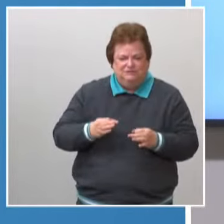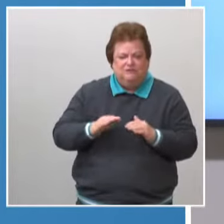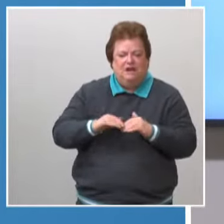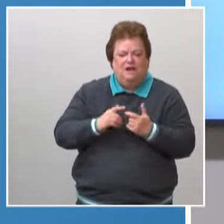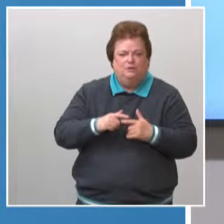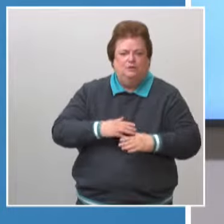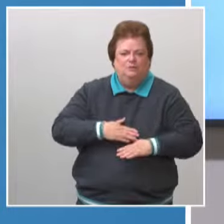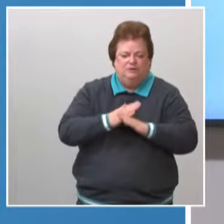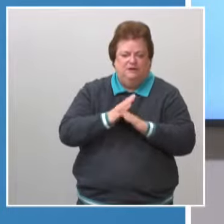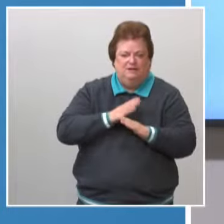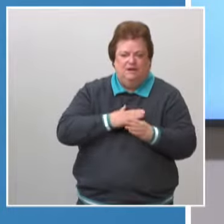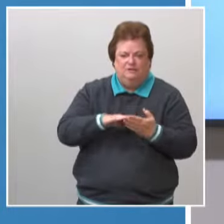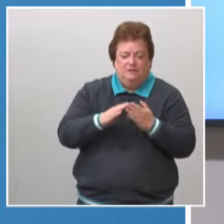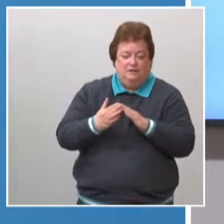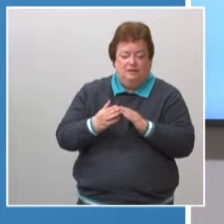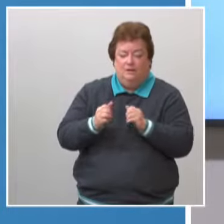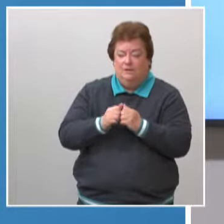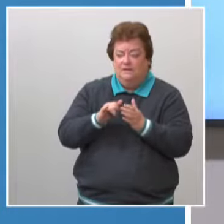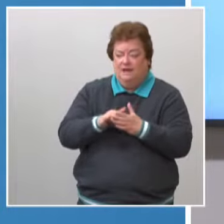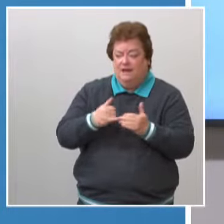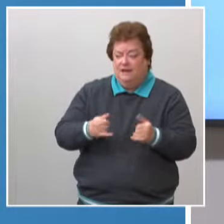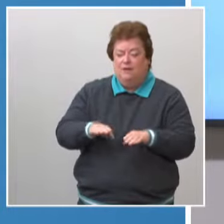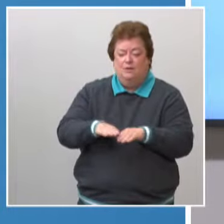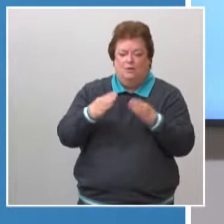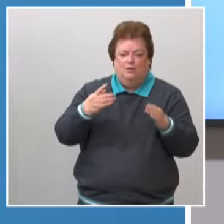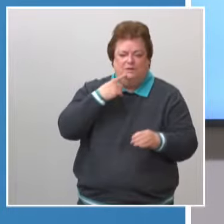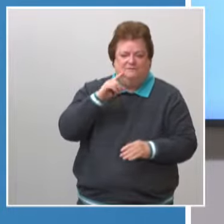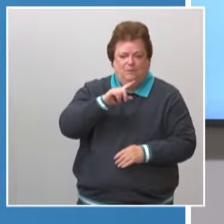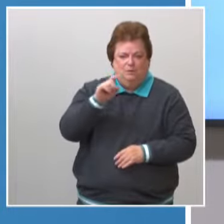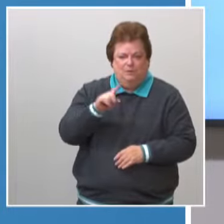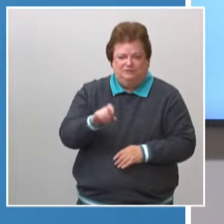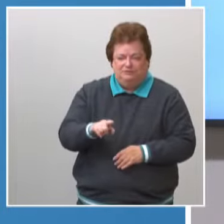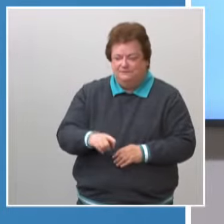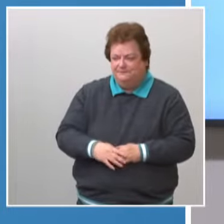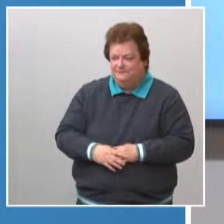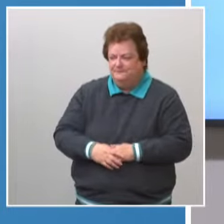community. And with that, I'd be happy to take any questions.